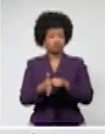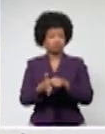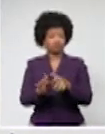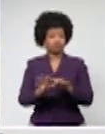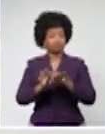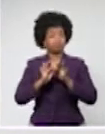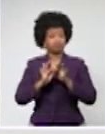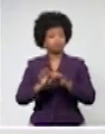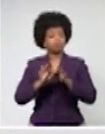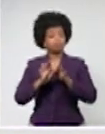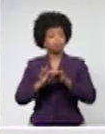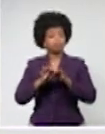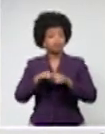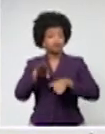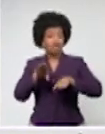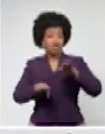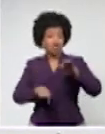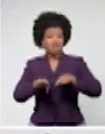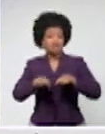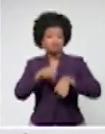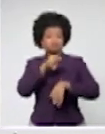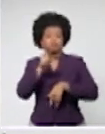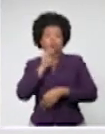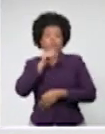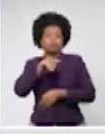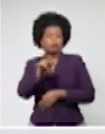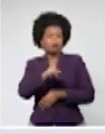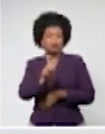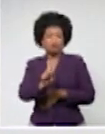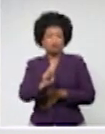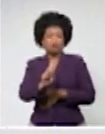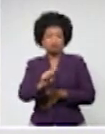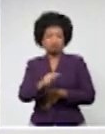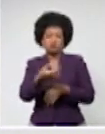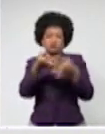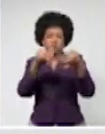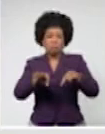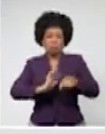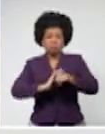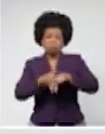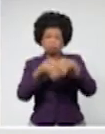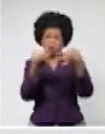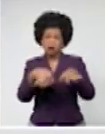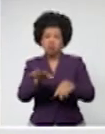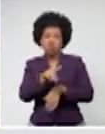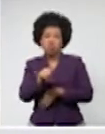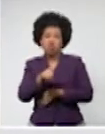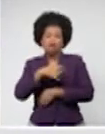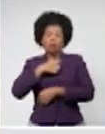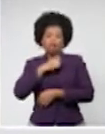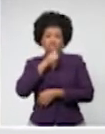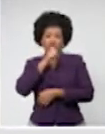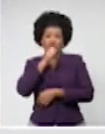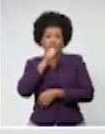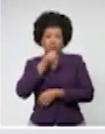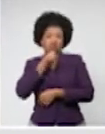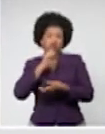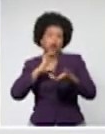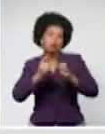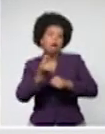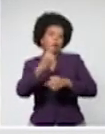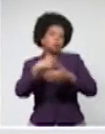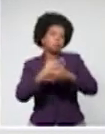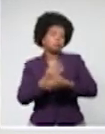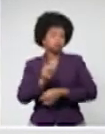Mariel, it was also informed that a new focus of local transmission would be opened in a construction and assembly enterprise located